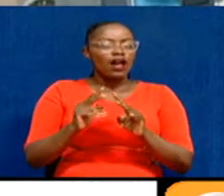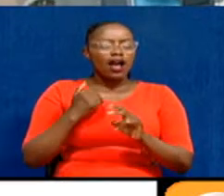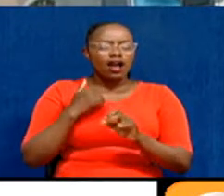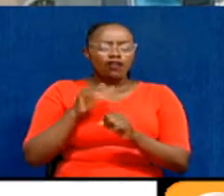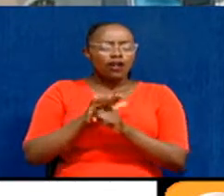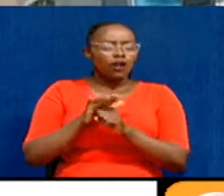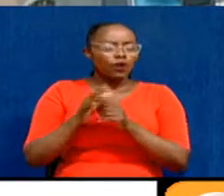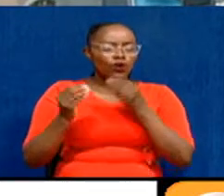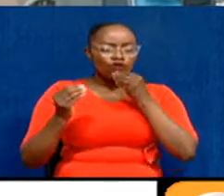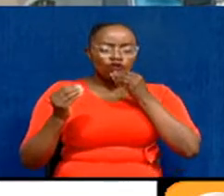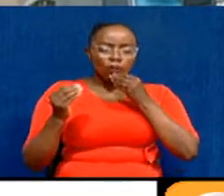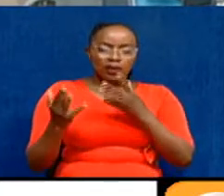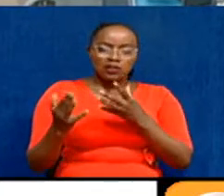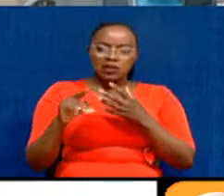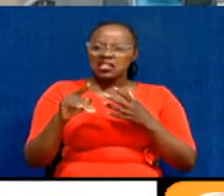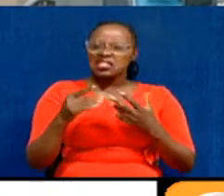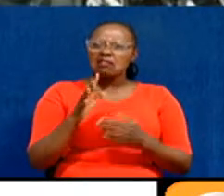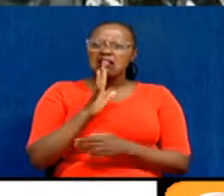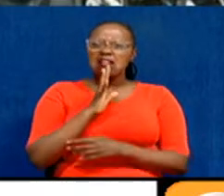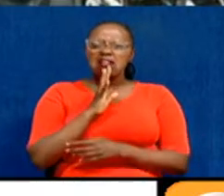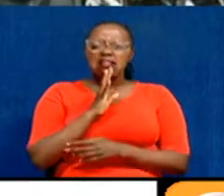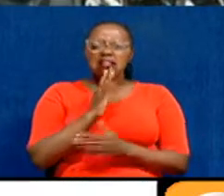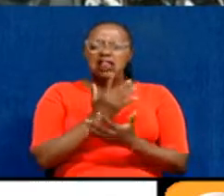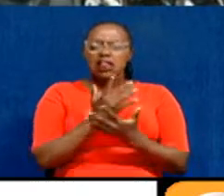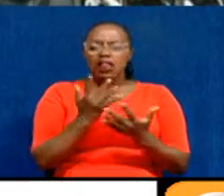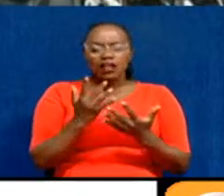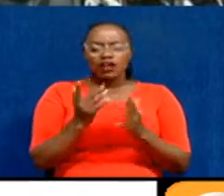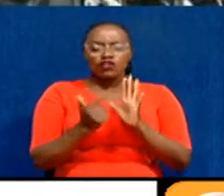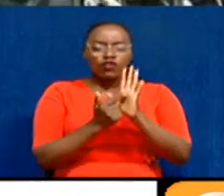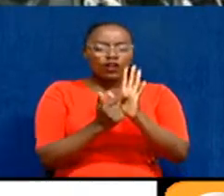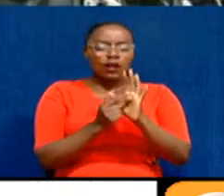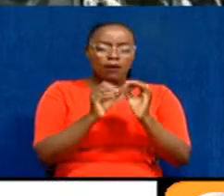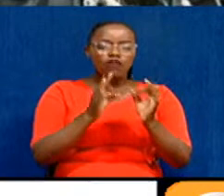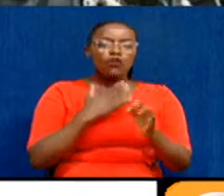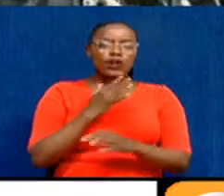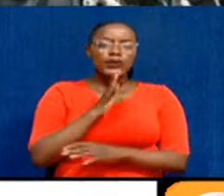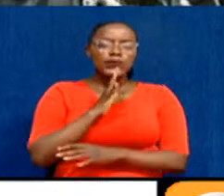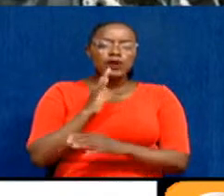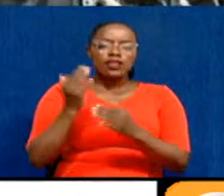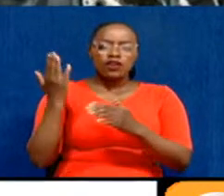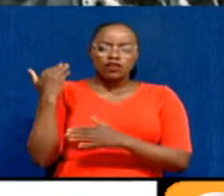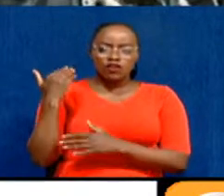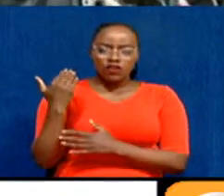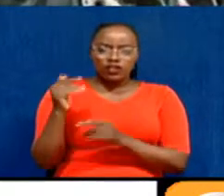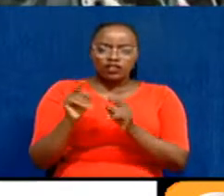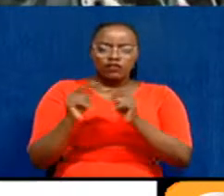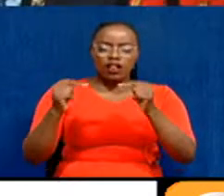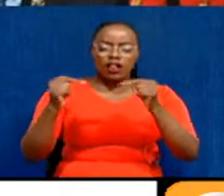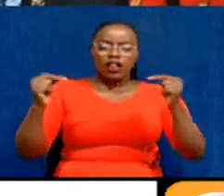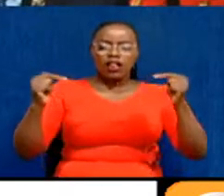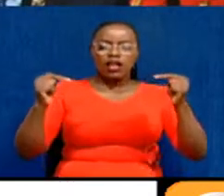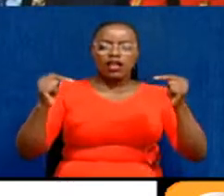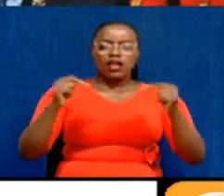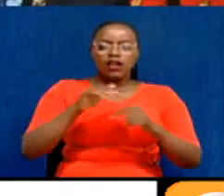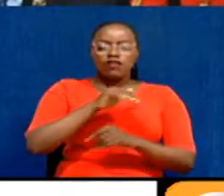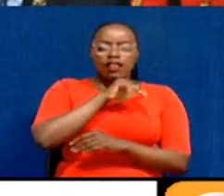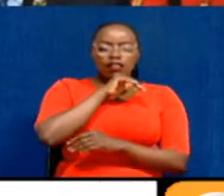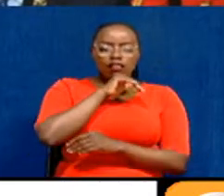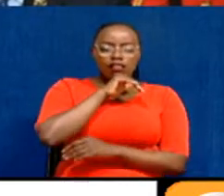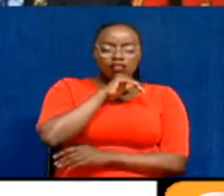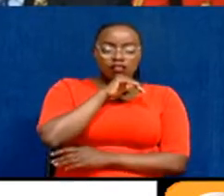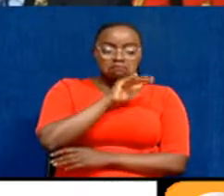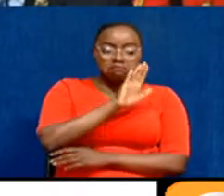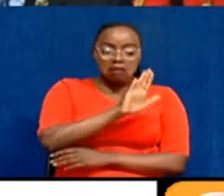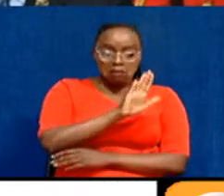loaded. He never addressed, even when, let's say, he wanted to address his then key rival, Raila Odinga, the ODM